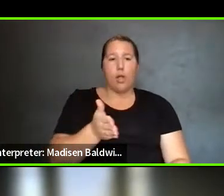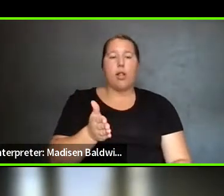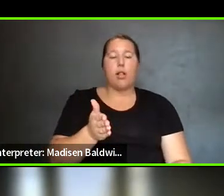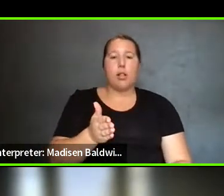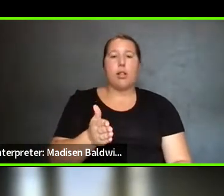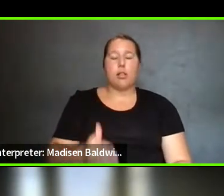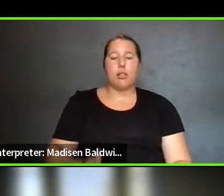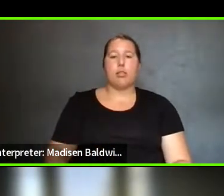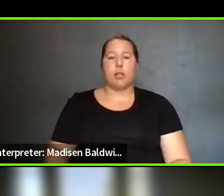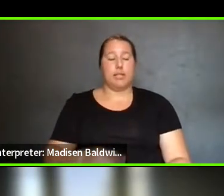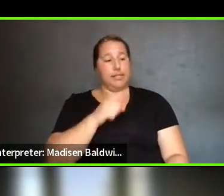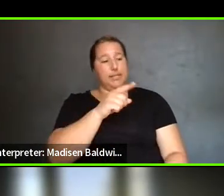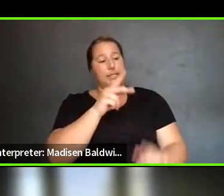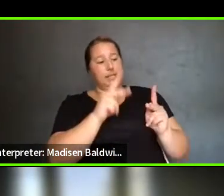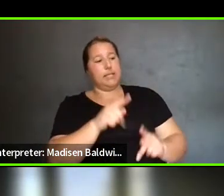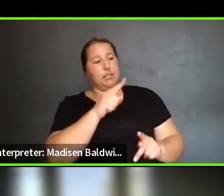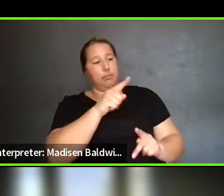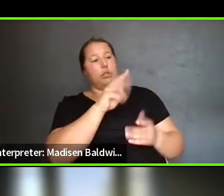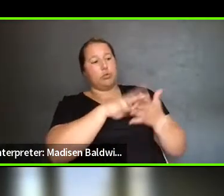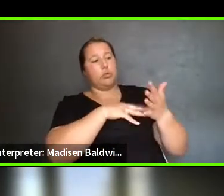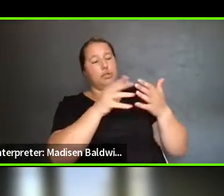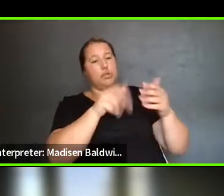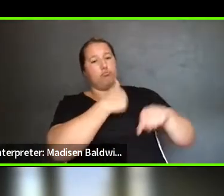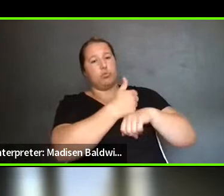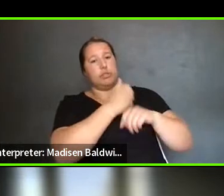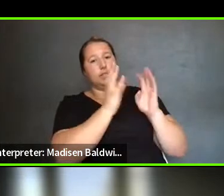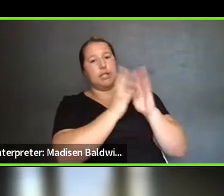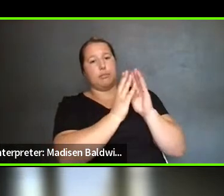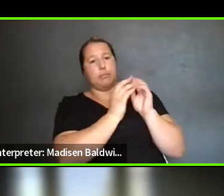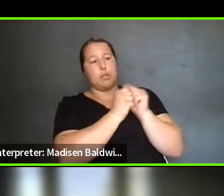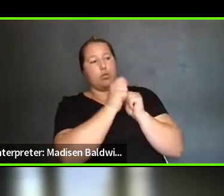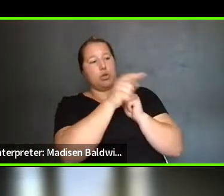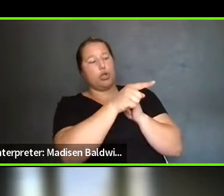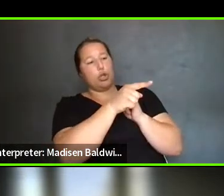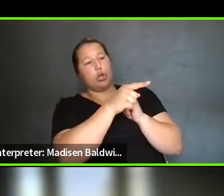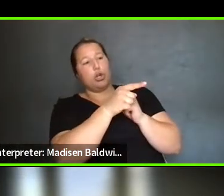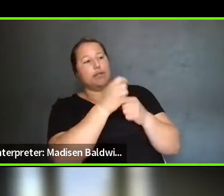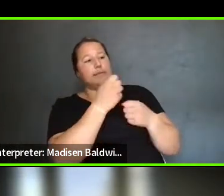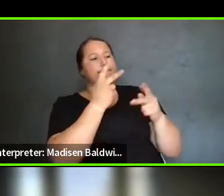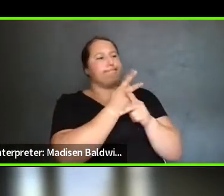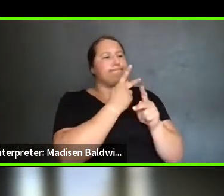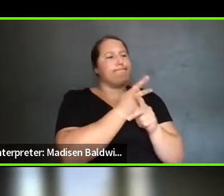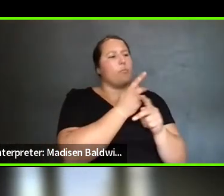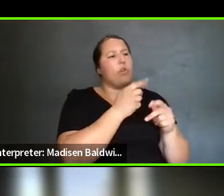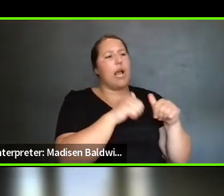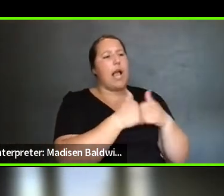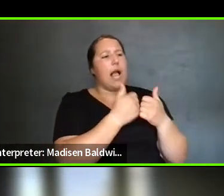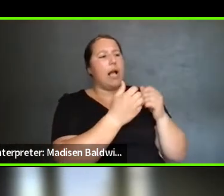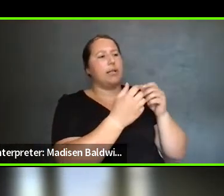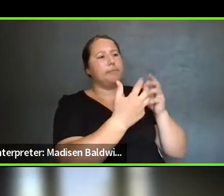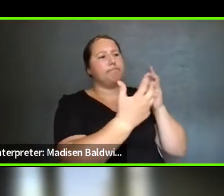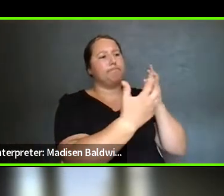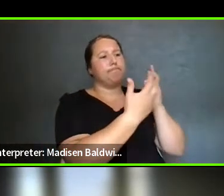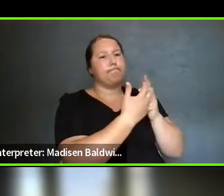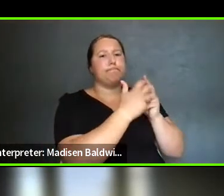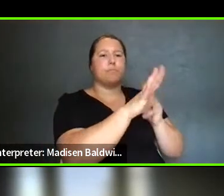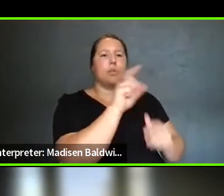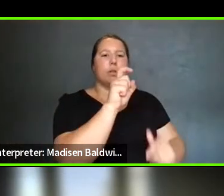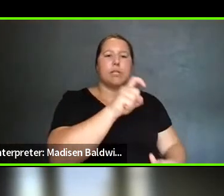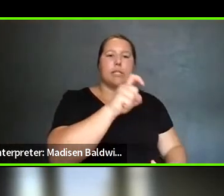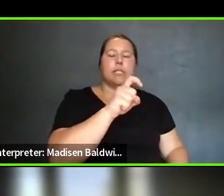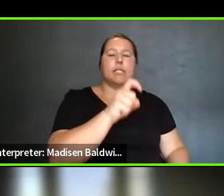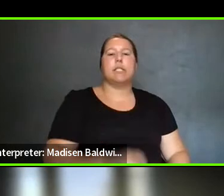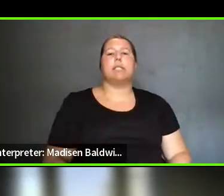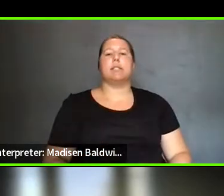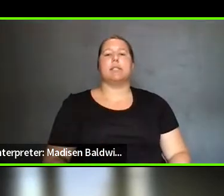did schedule a meeting with her to see what we could do to meet her needs. Aaliyah meets with mental health experts